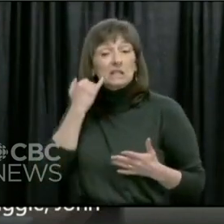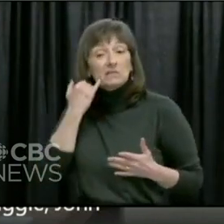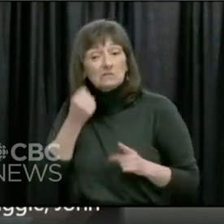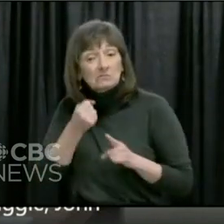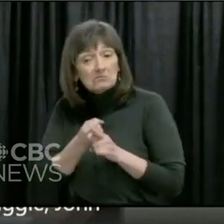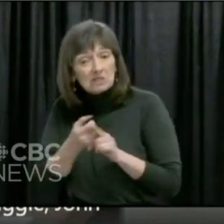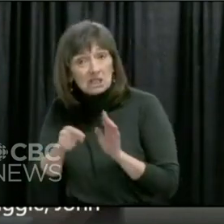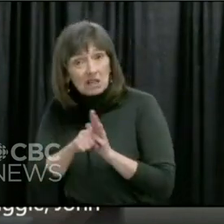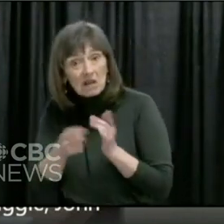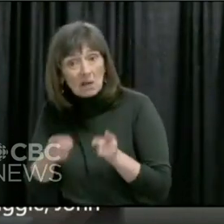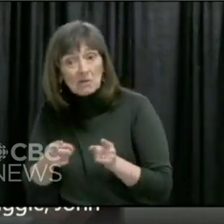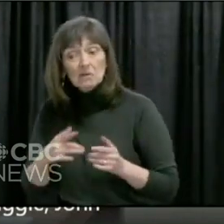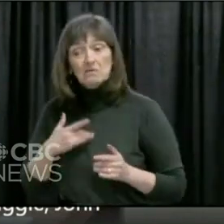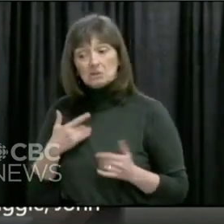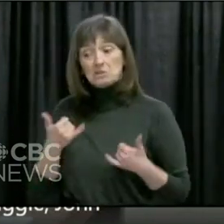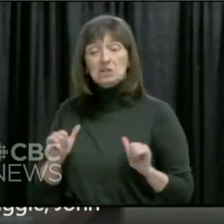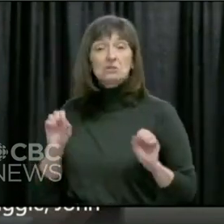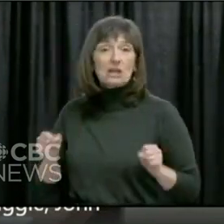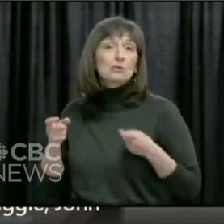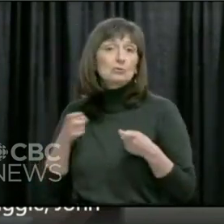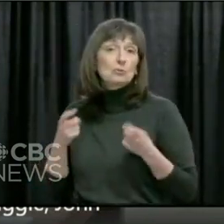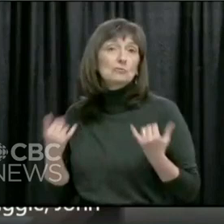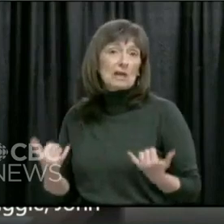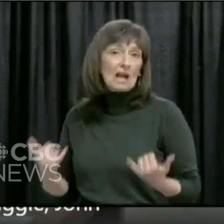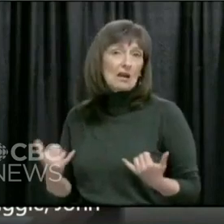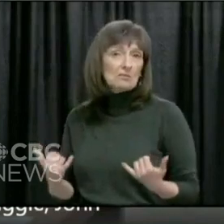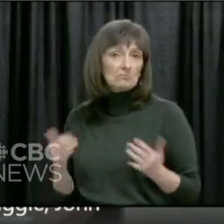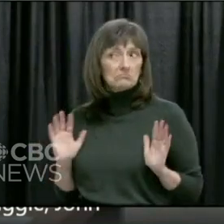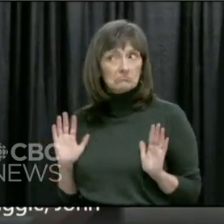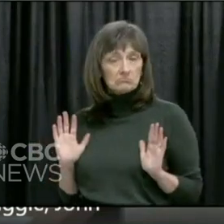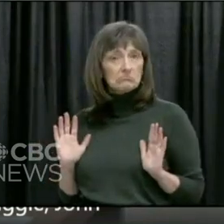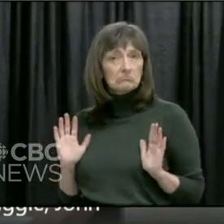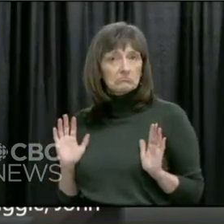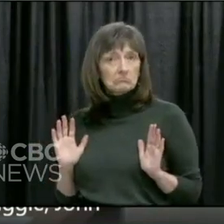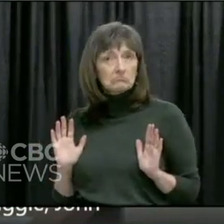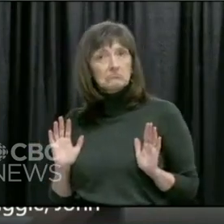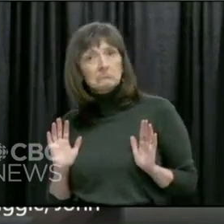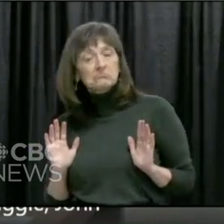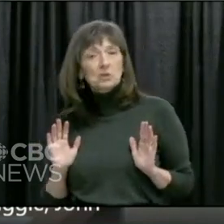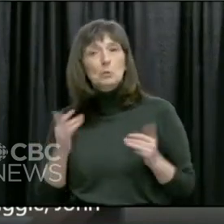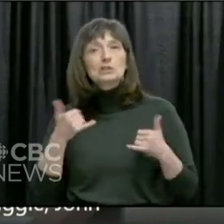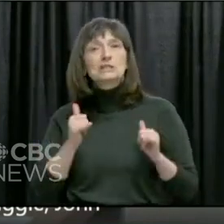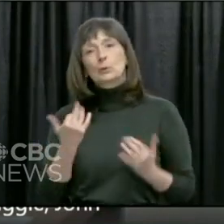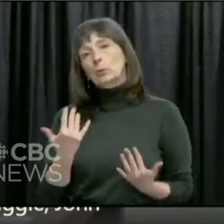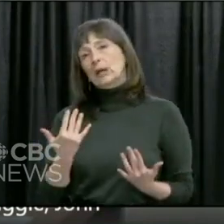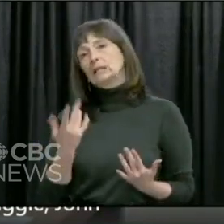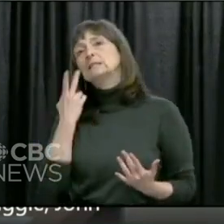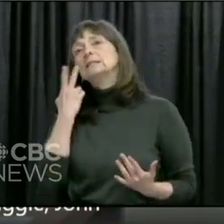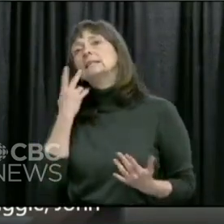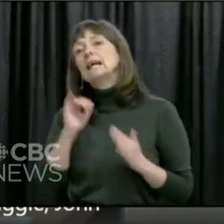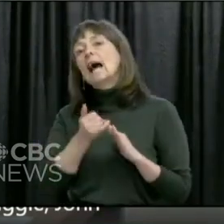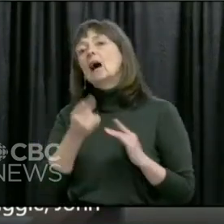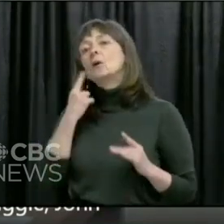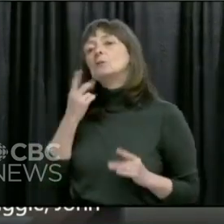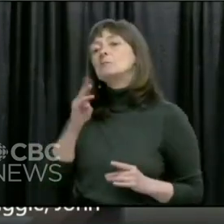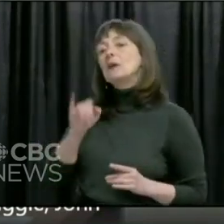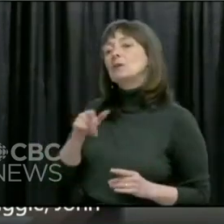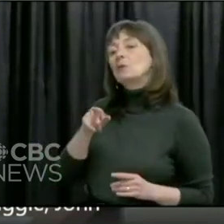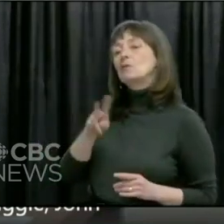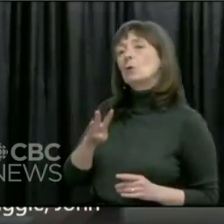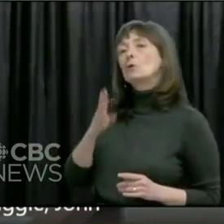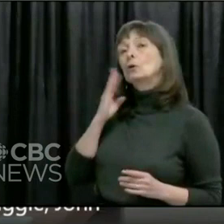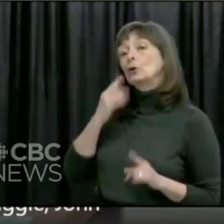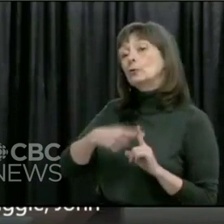handle a resurgence of cases. So, again, the jury's out on that one. Travel, though, has